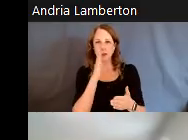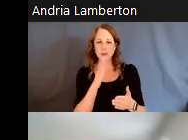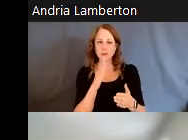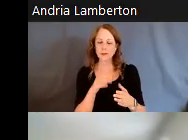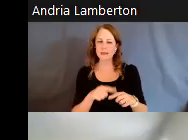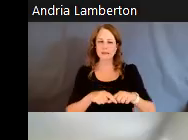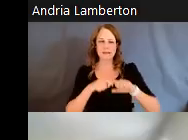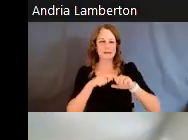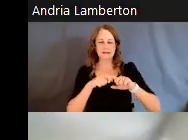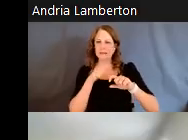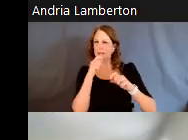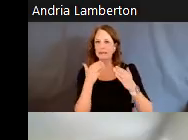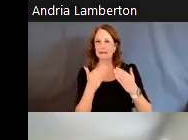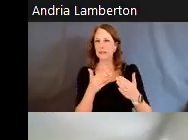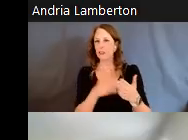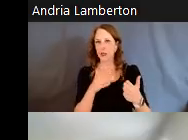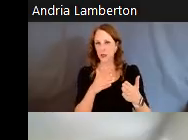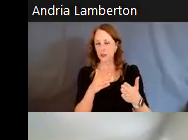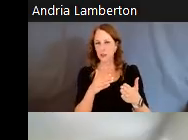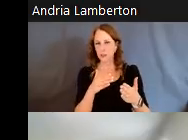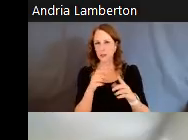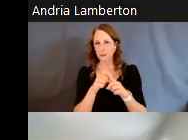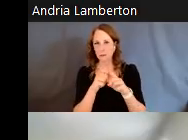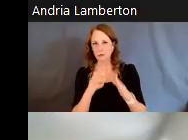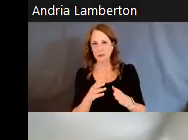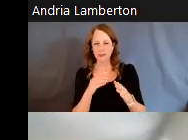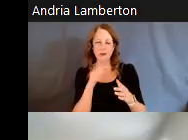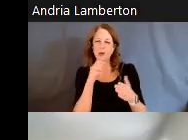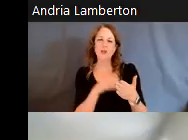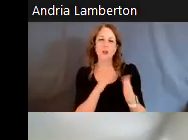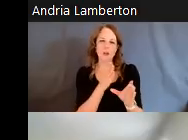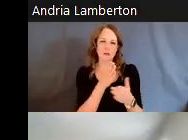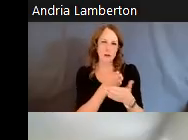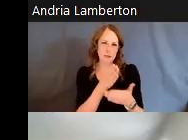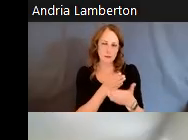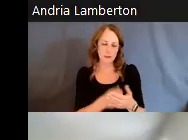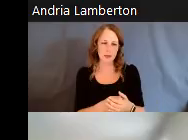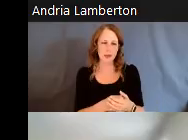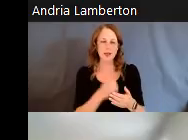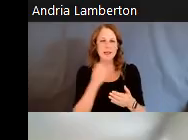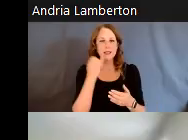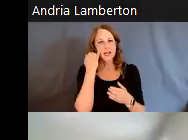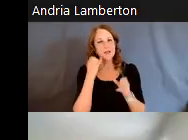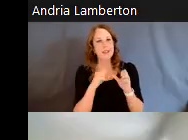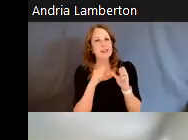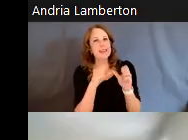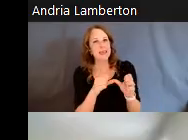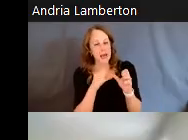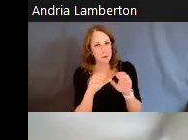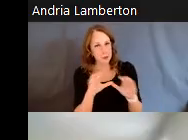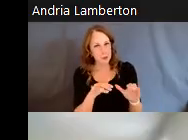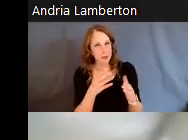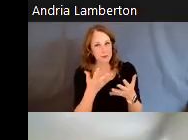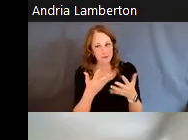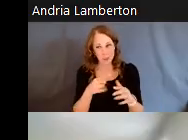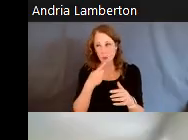to charge perpetrators with harassment is whether they kept doing these things after being